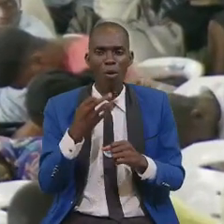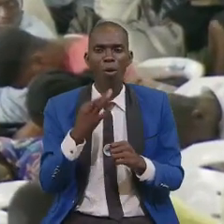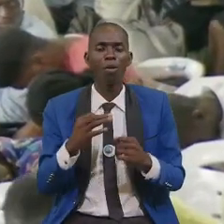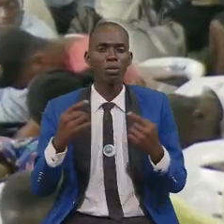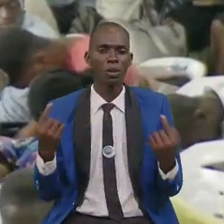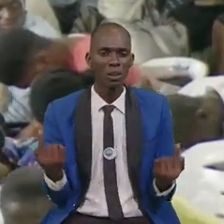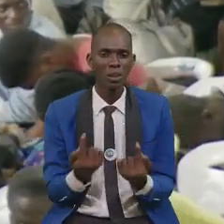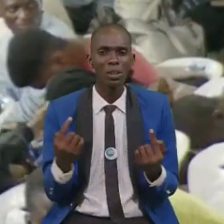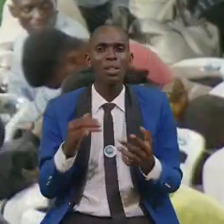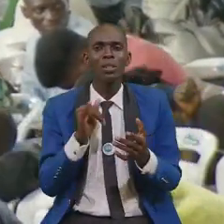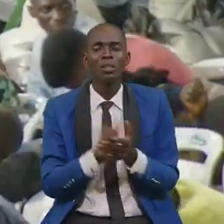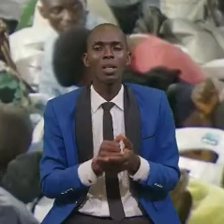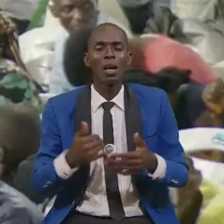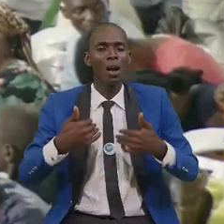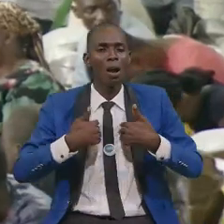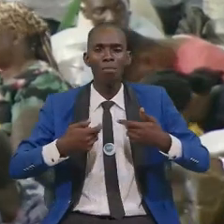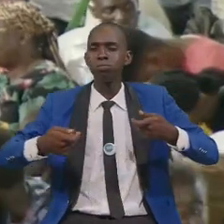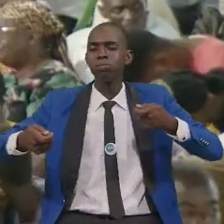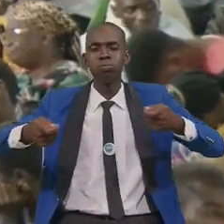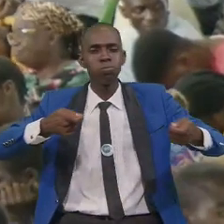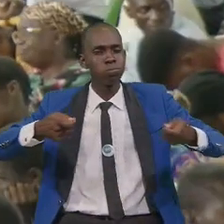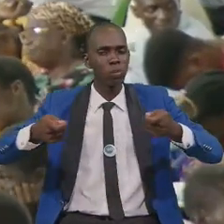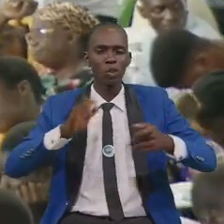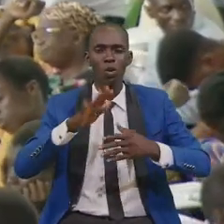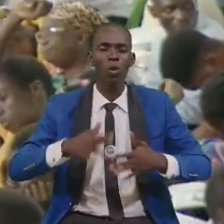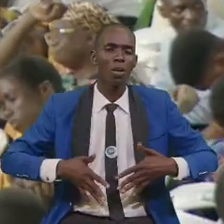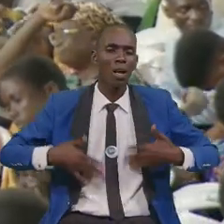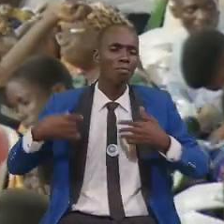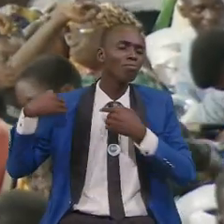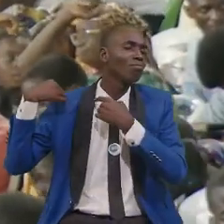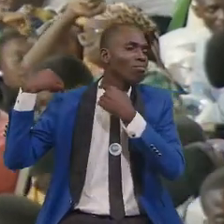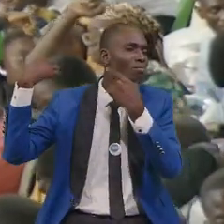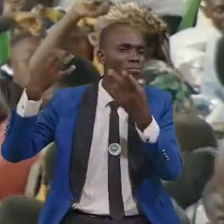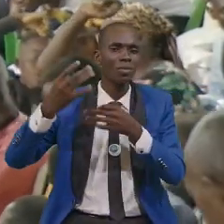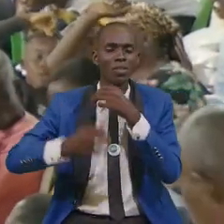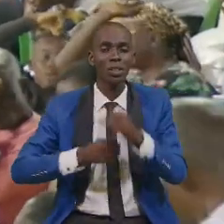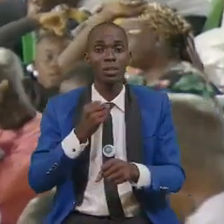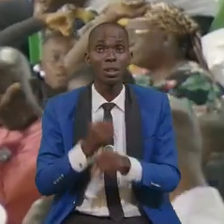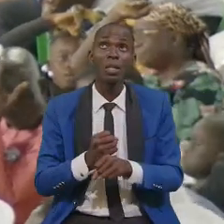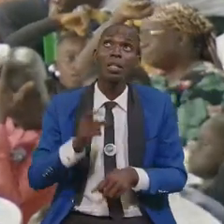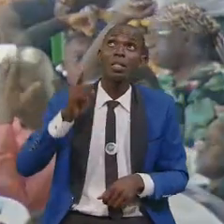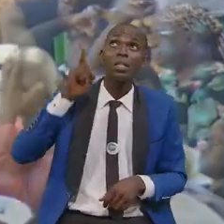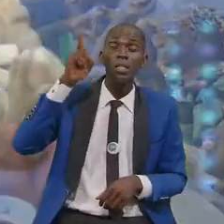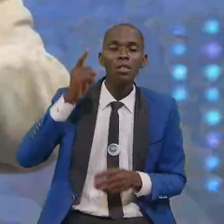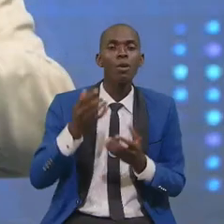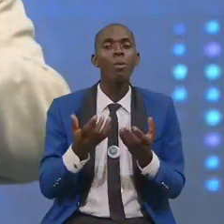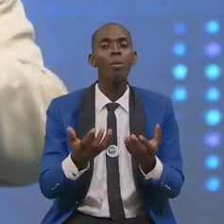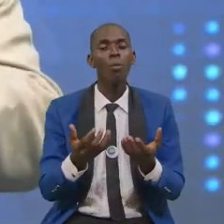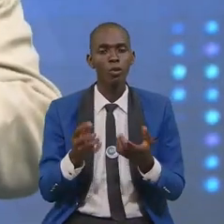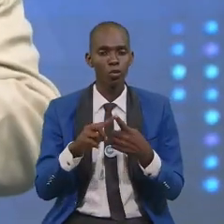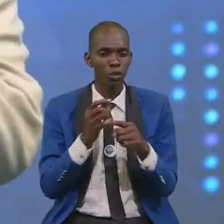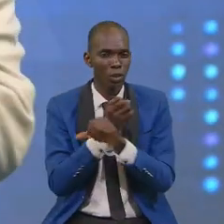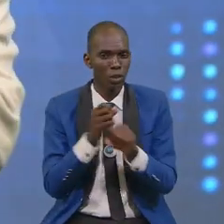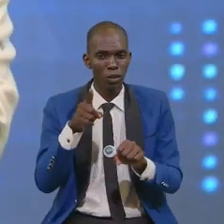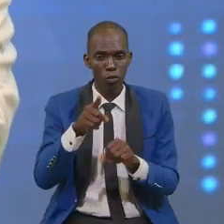had dominated your life all these many years. He wants to save you now